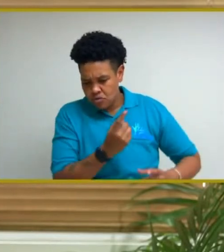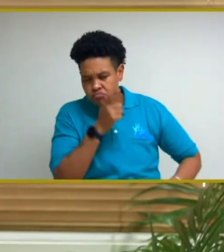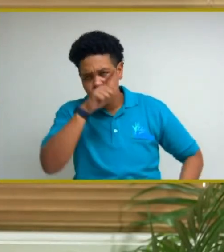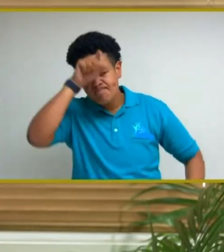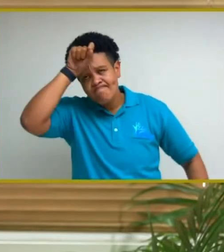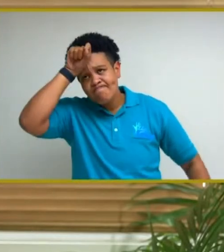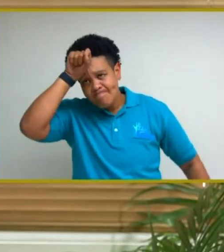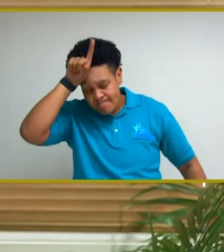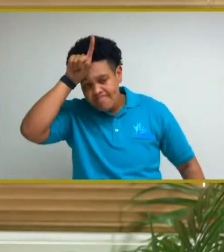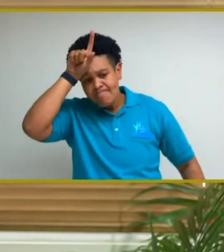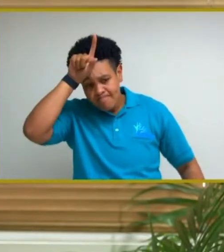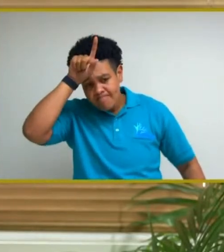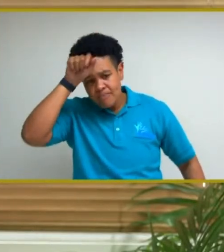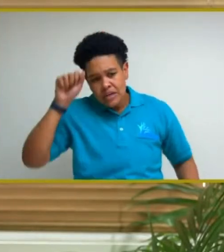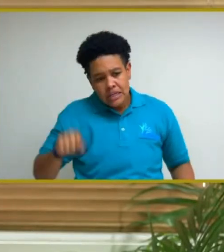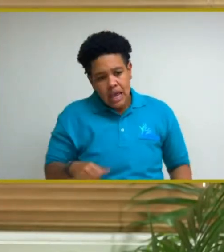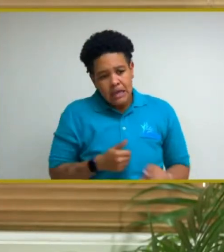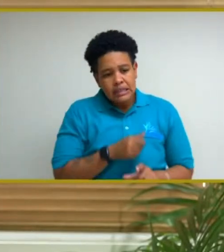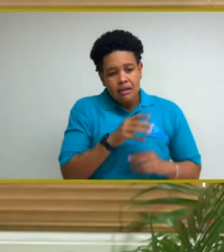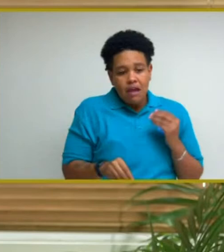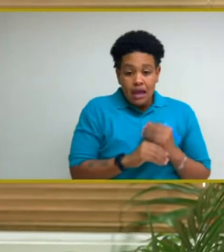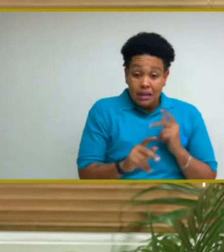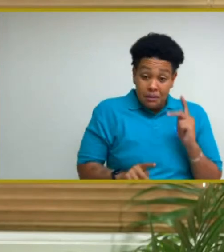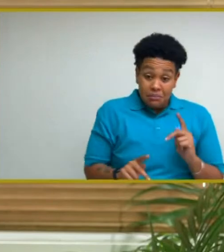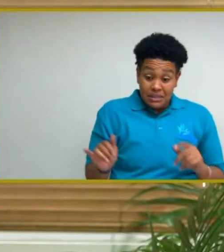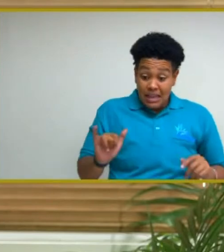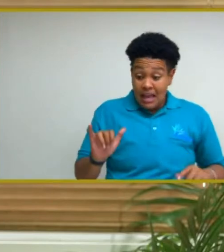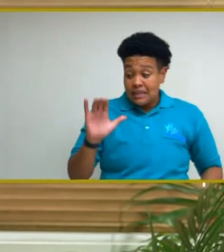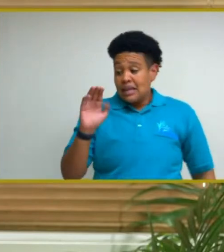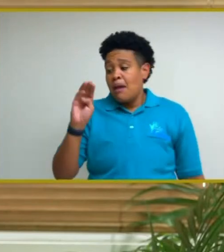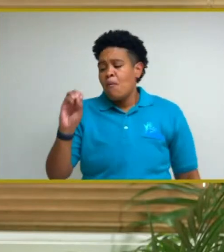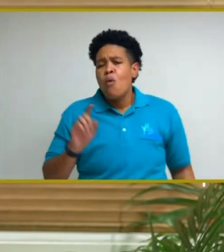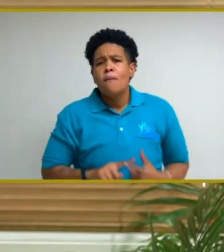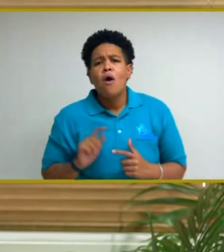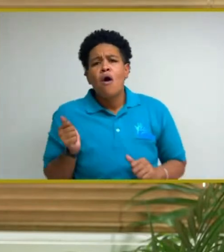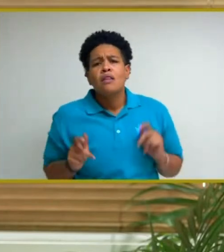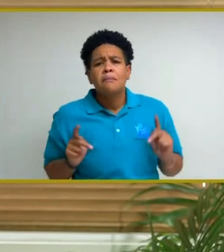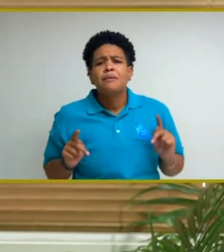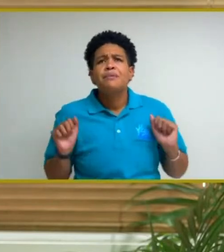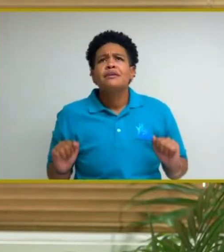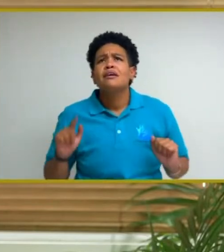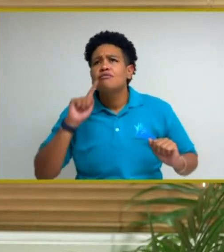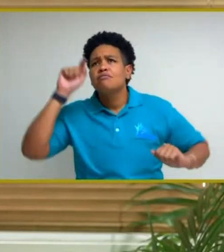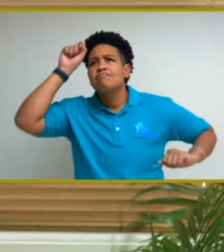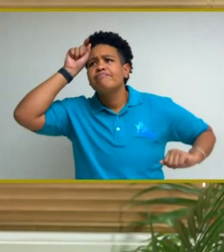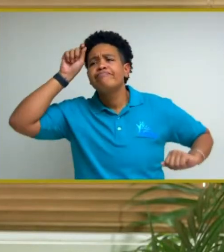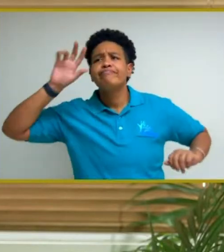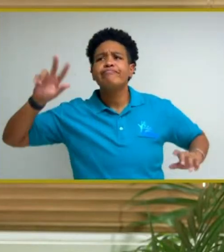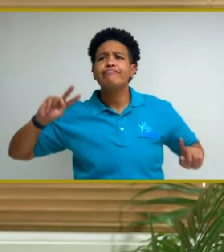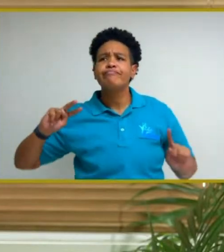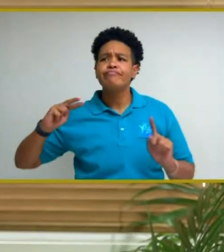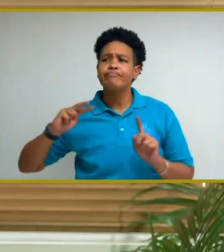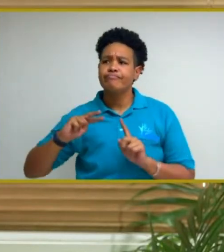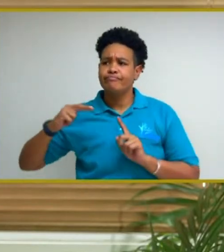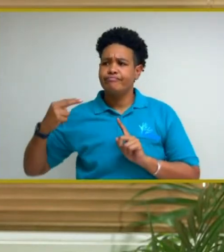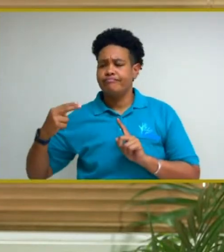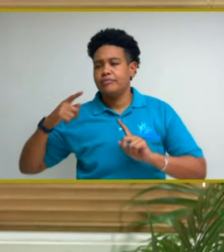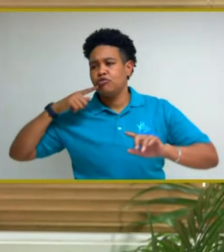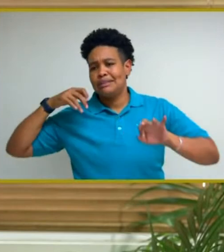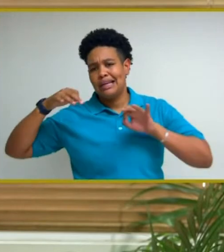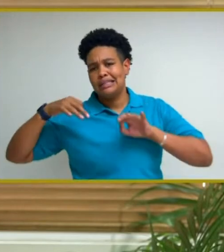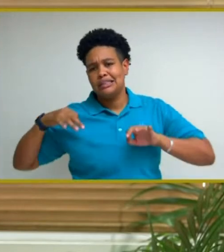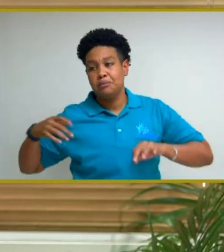understandable. And persons like the CMO and others interpret and then